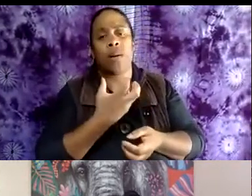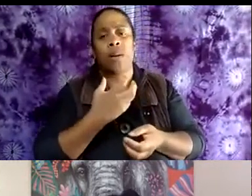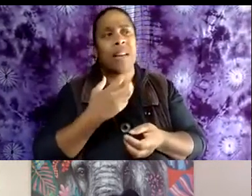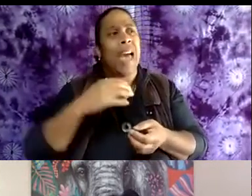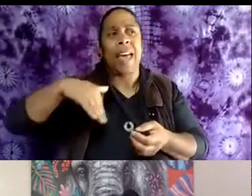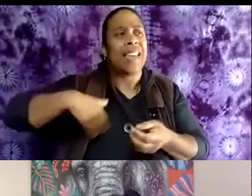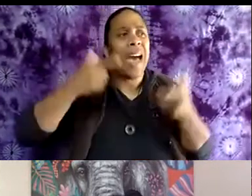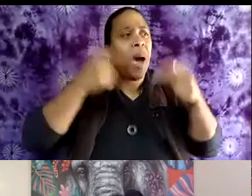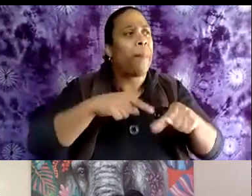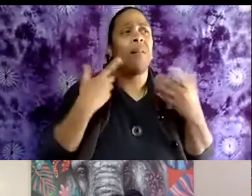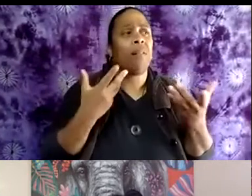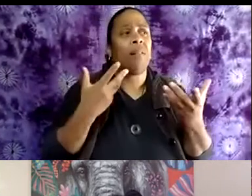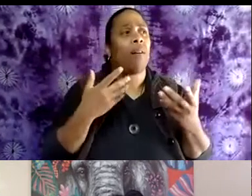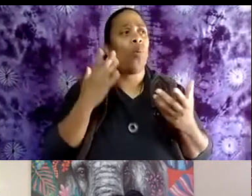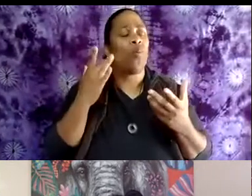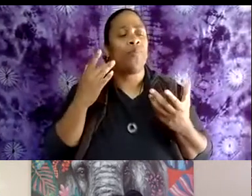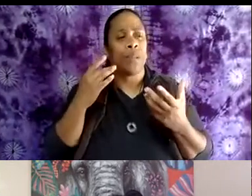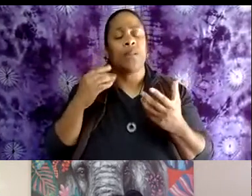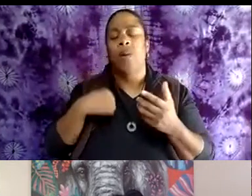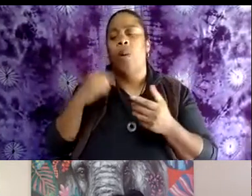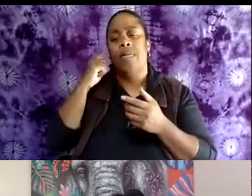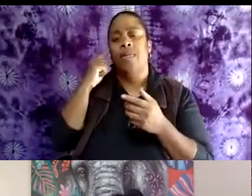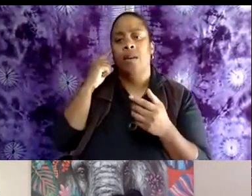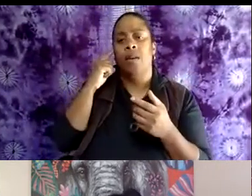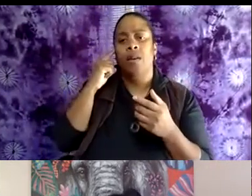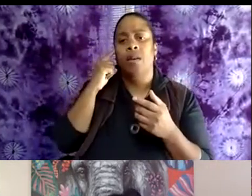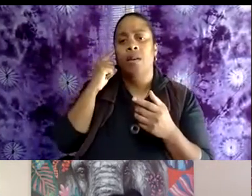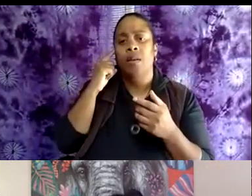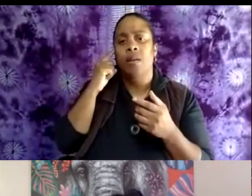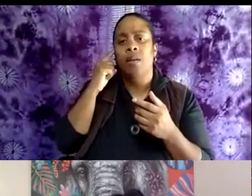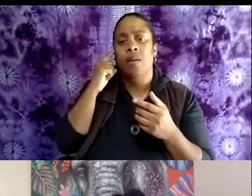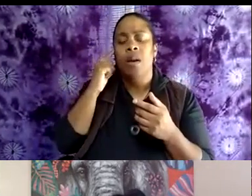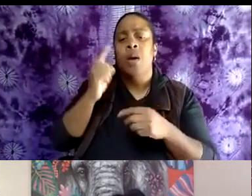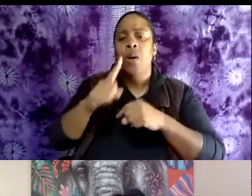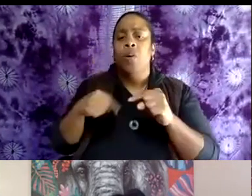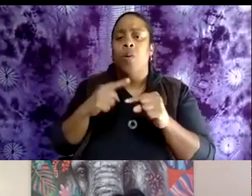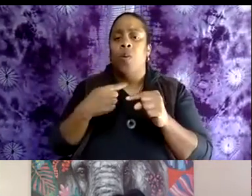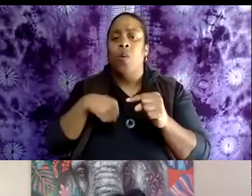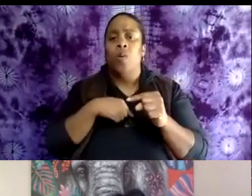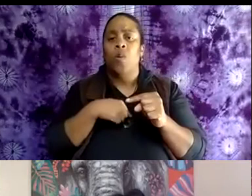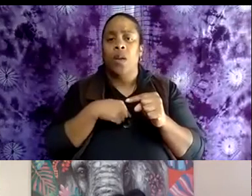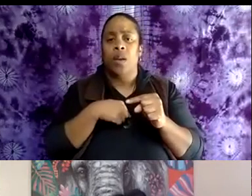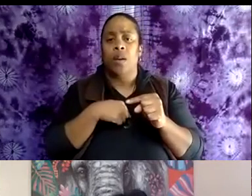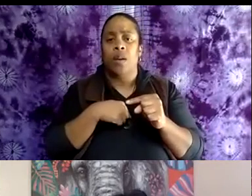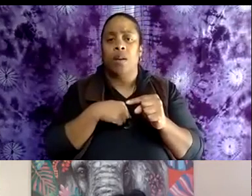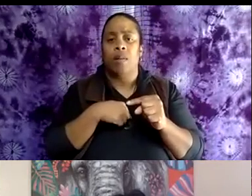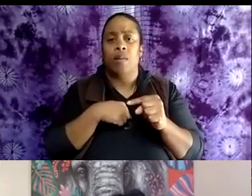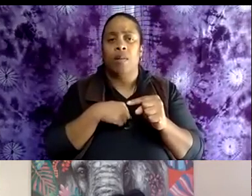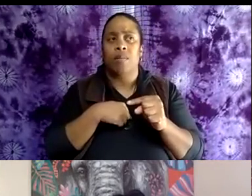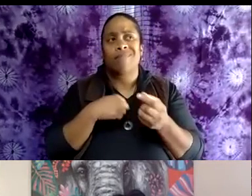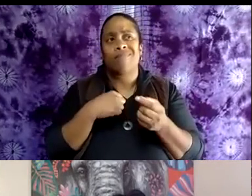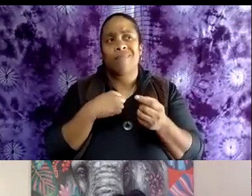happened. So I think, of course, when we are slightly